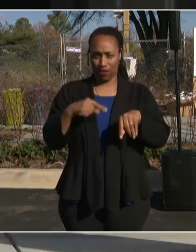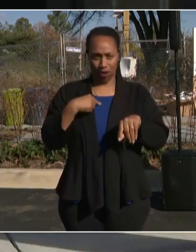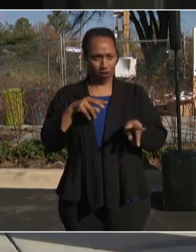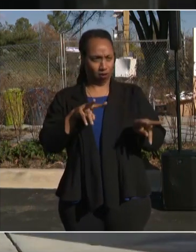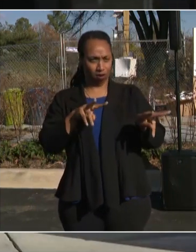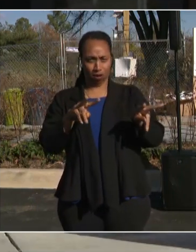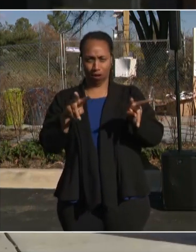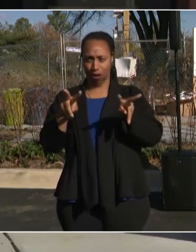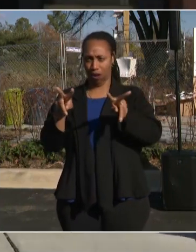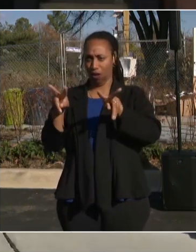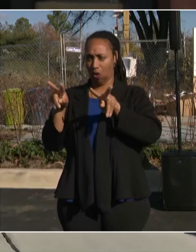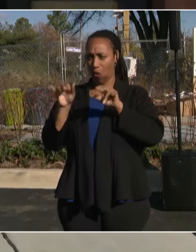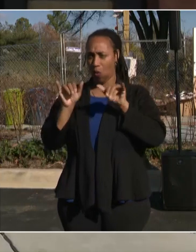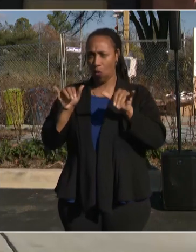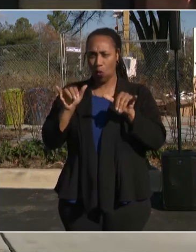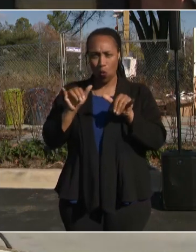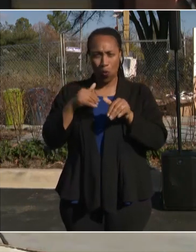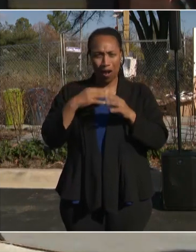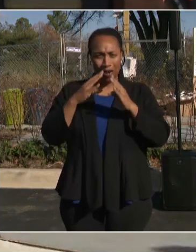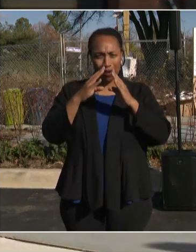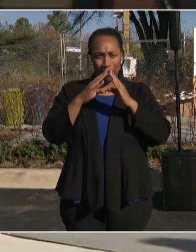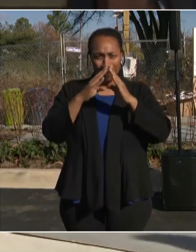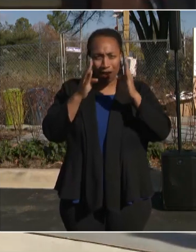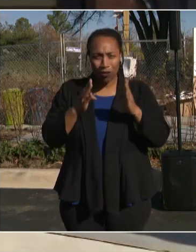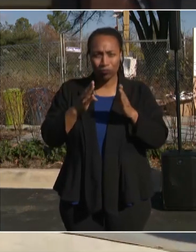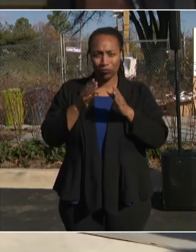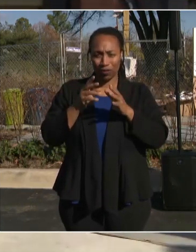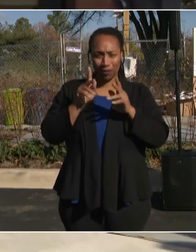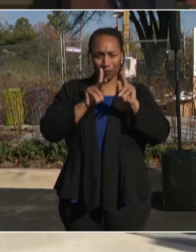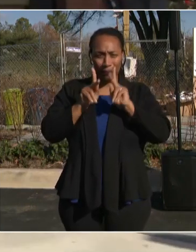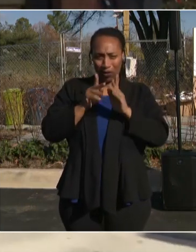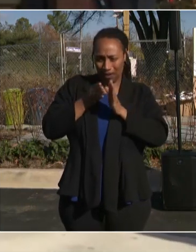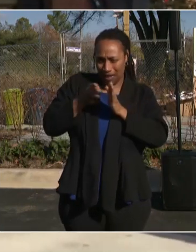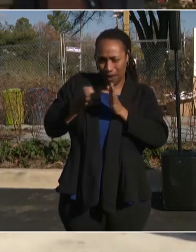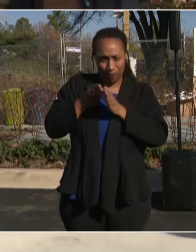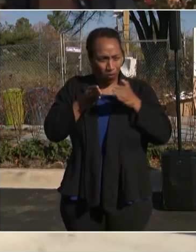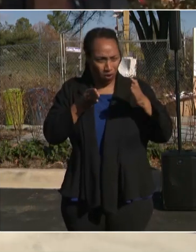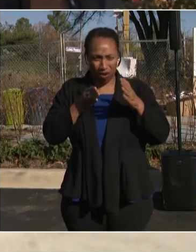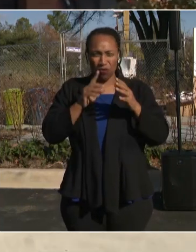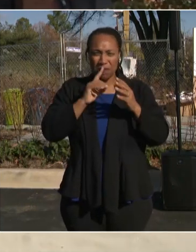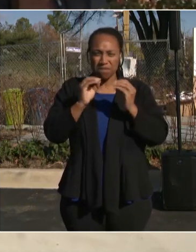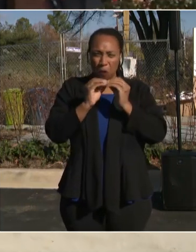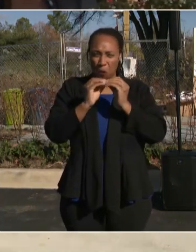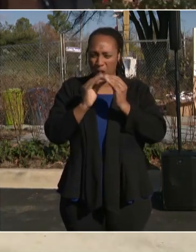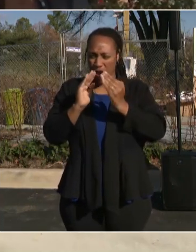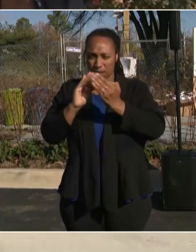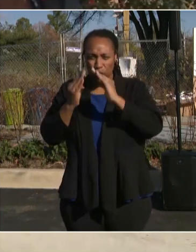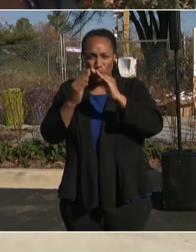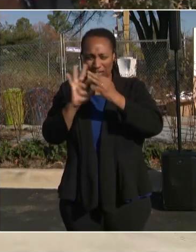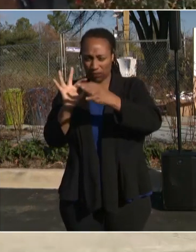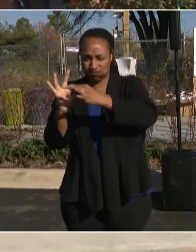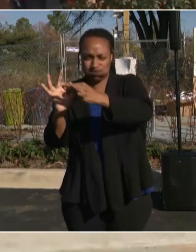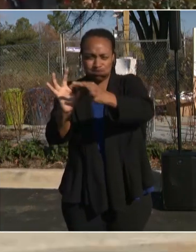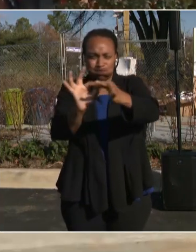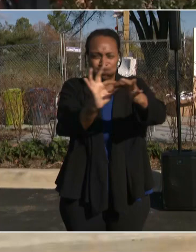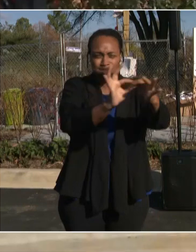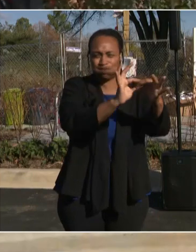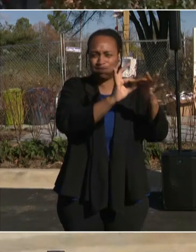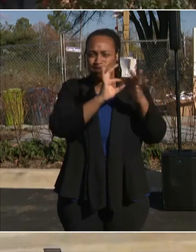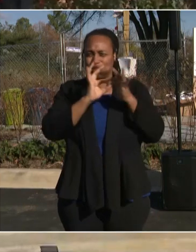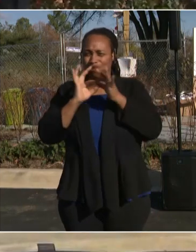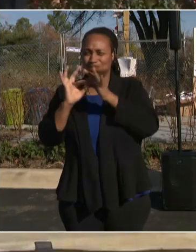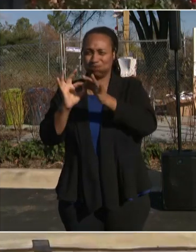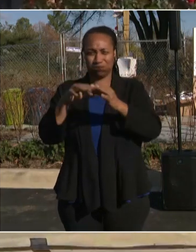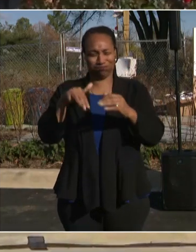community. And that community is what makes Berry Farm so special. It is a community that is